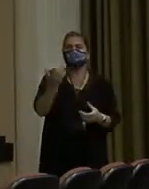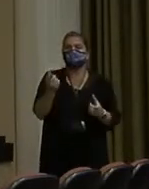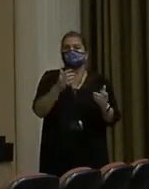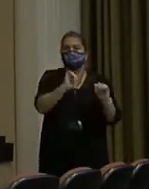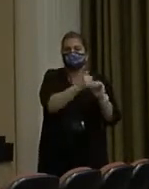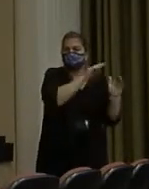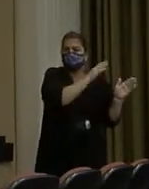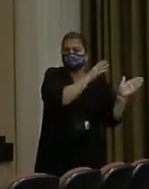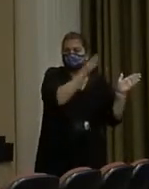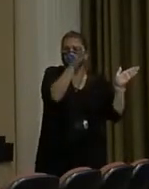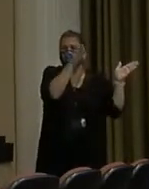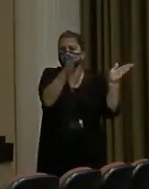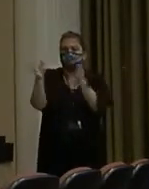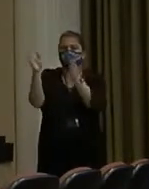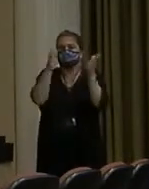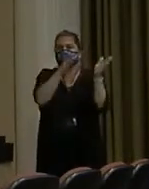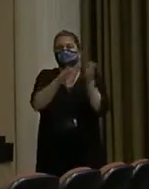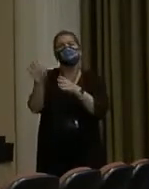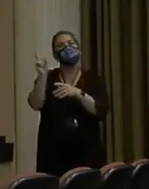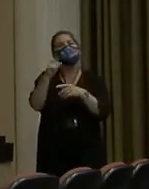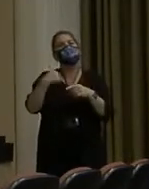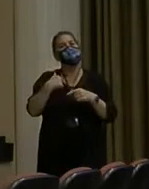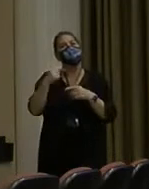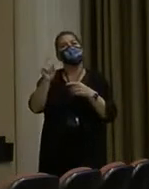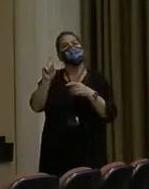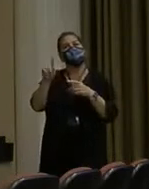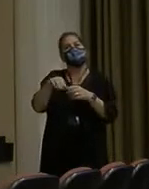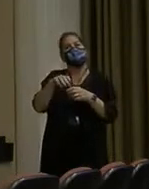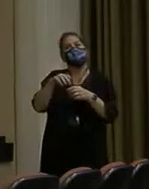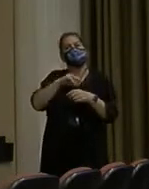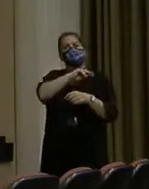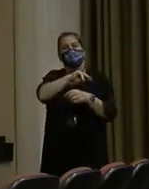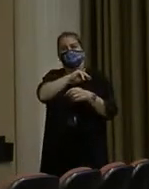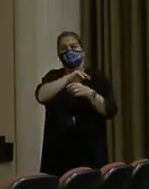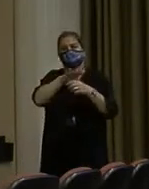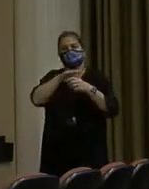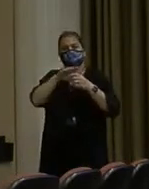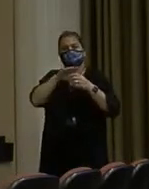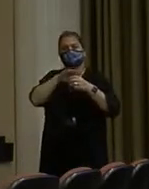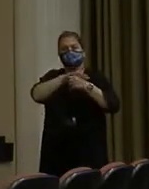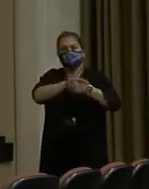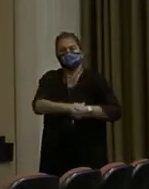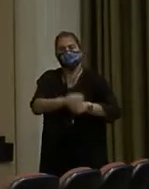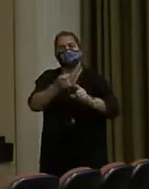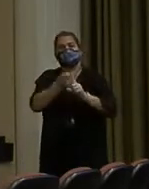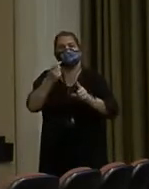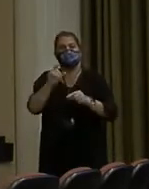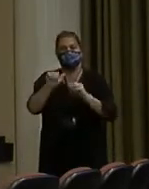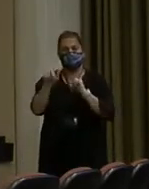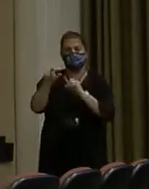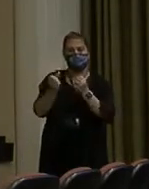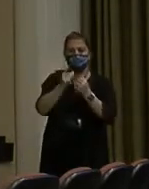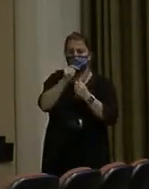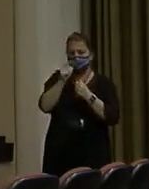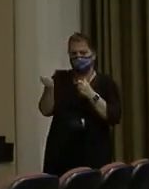you know, that to me is where a lot of the moral distress comes from.